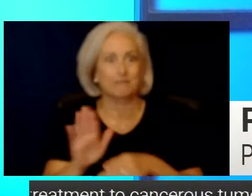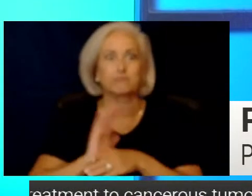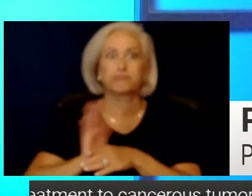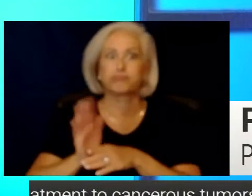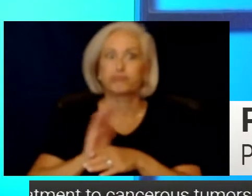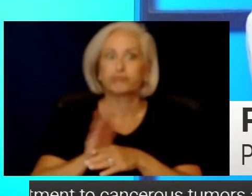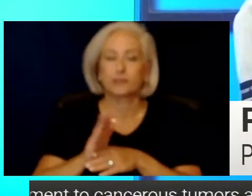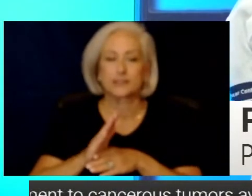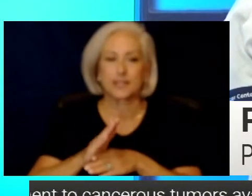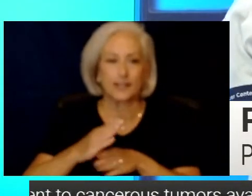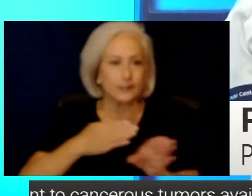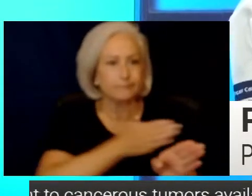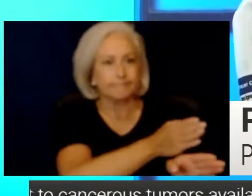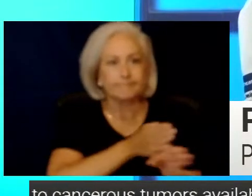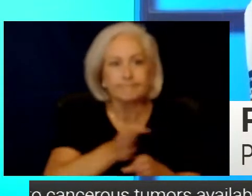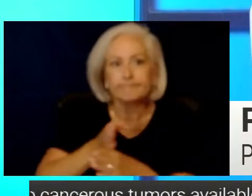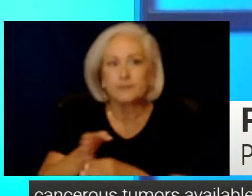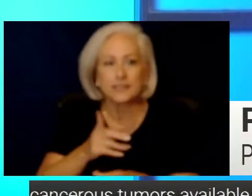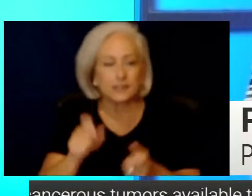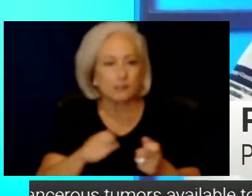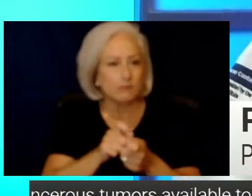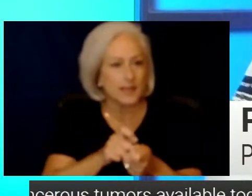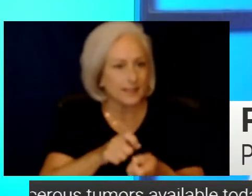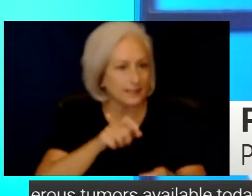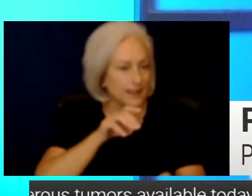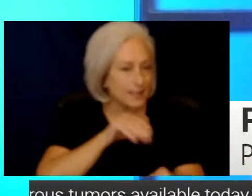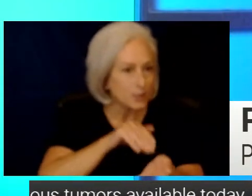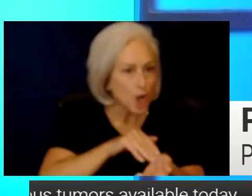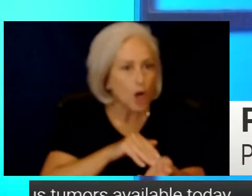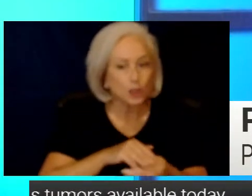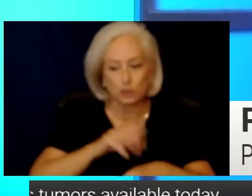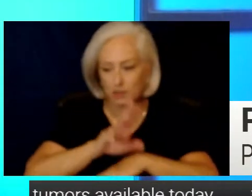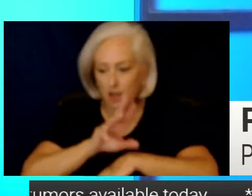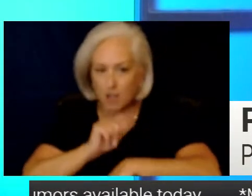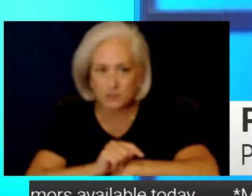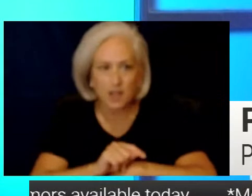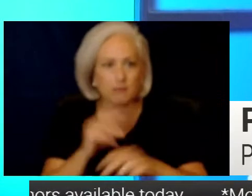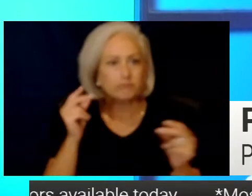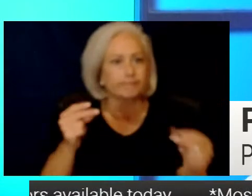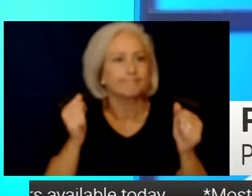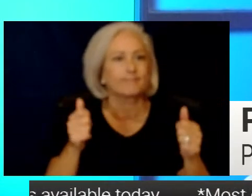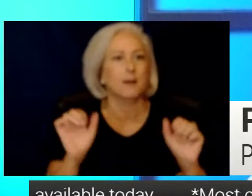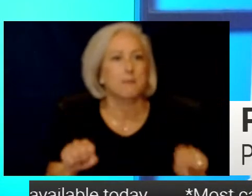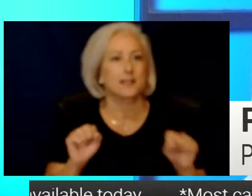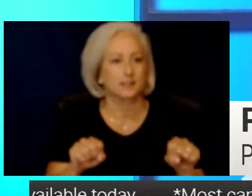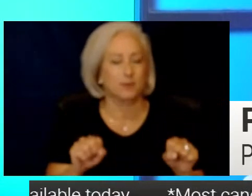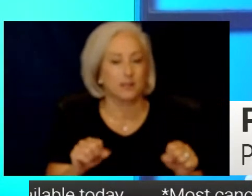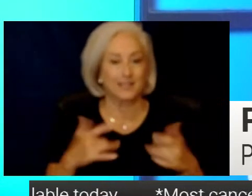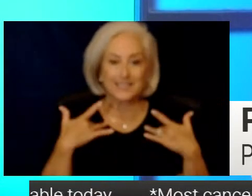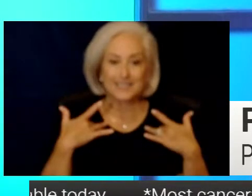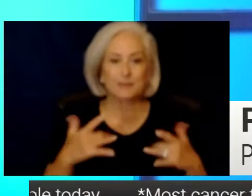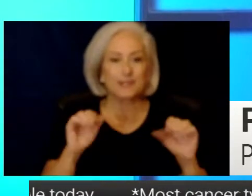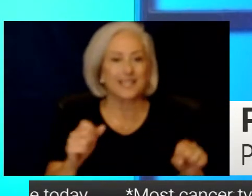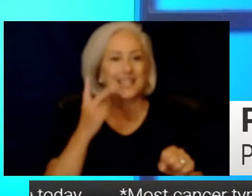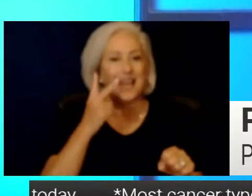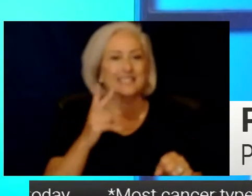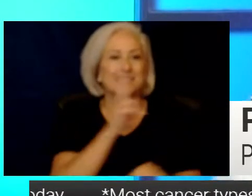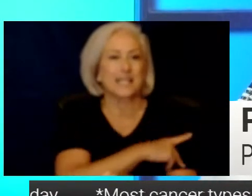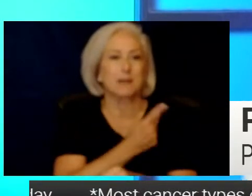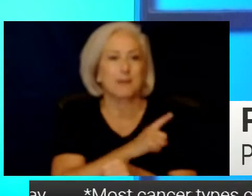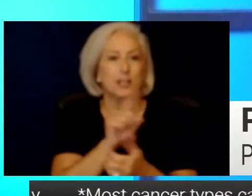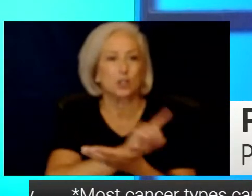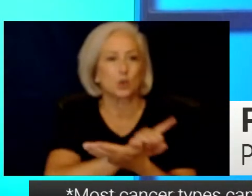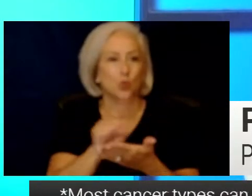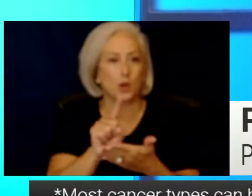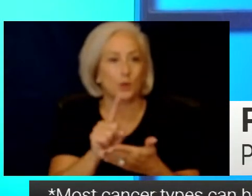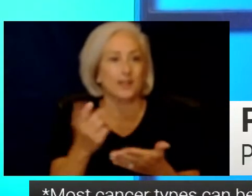the right expertise for the consultation as quickly as possible. And we can usually see a patient within a week of them calling, sometimes shorter, to